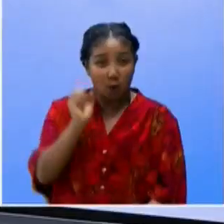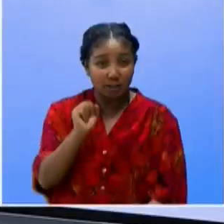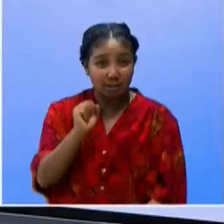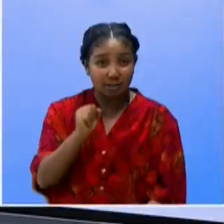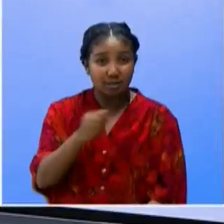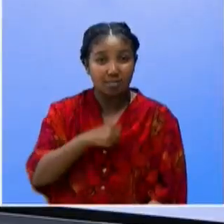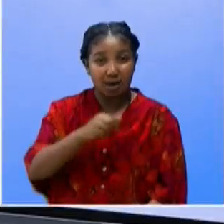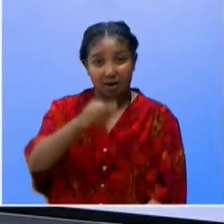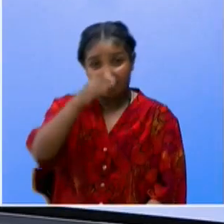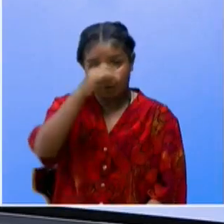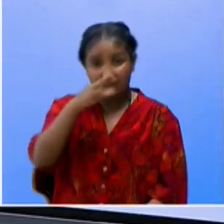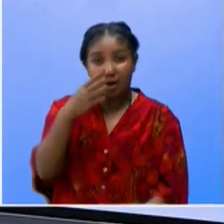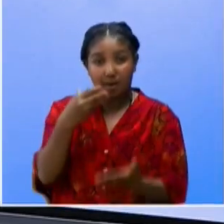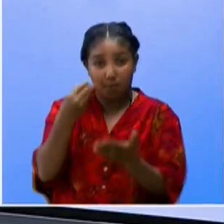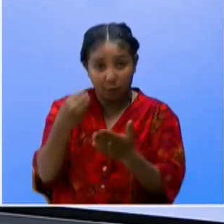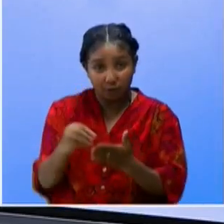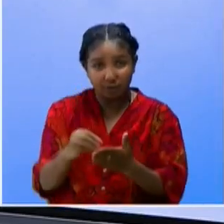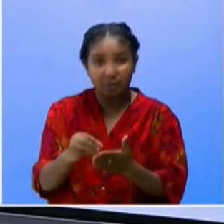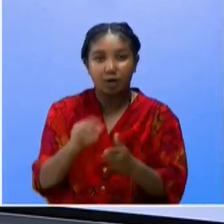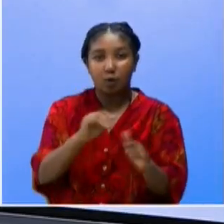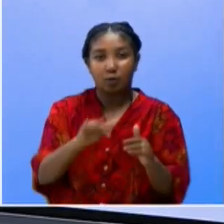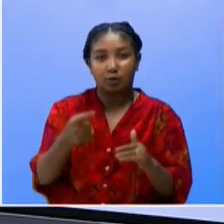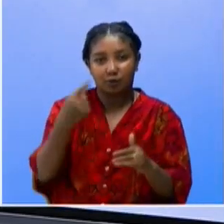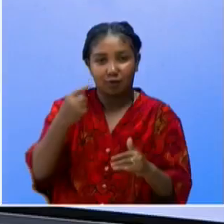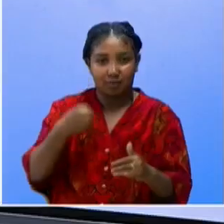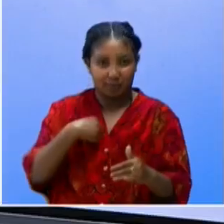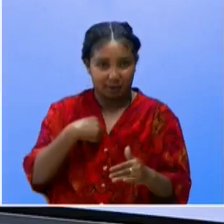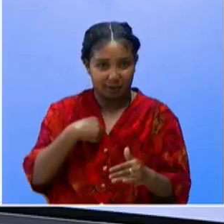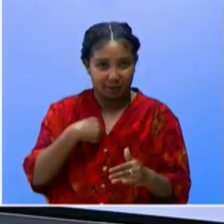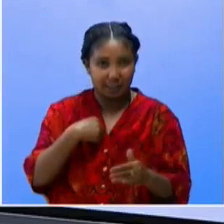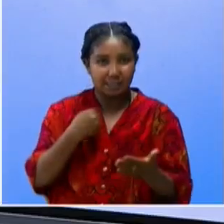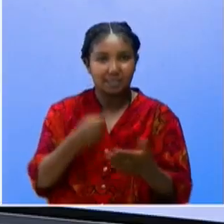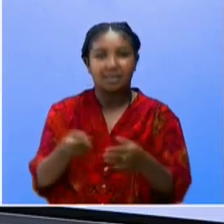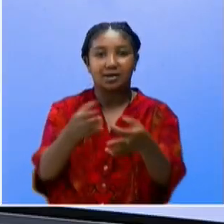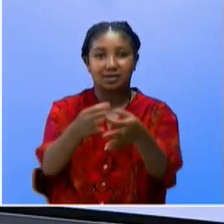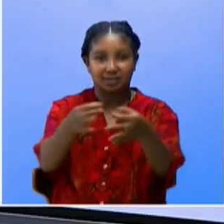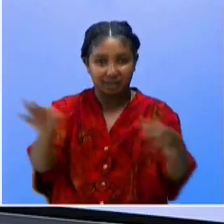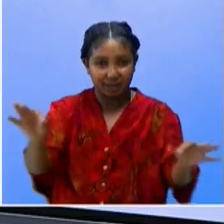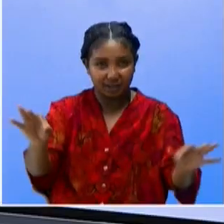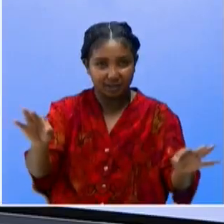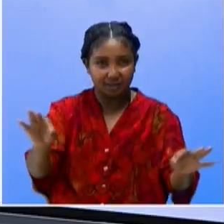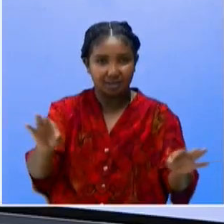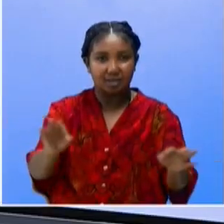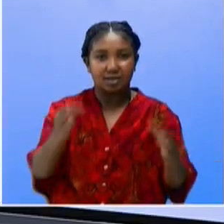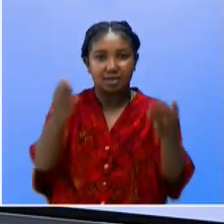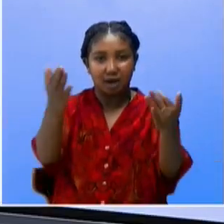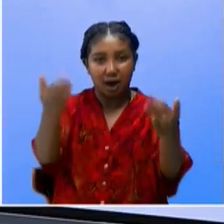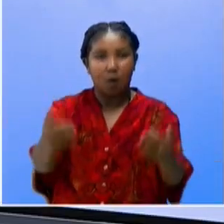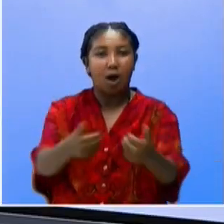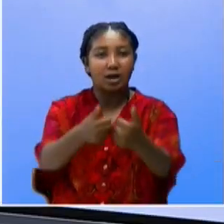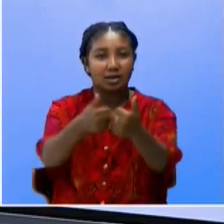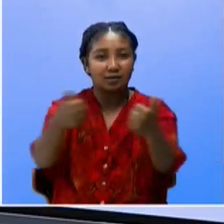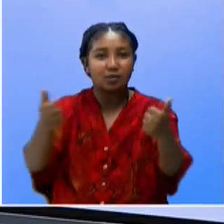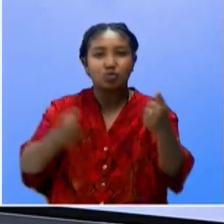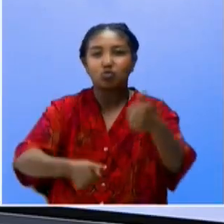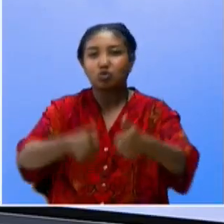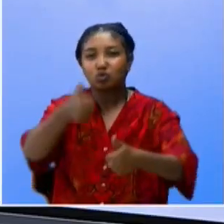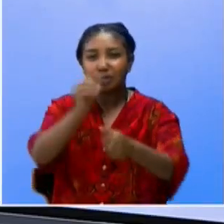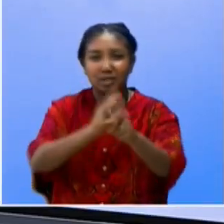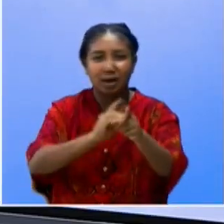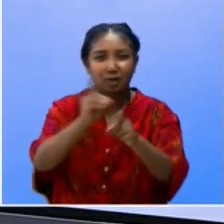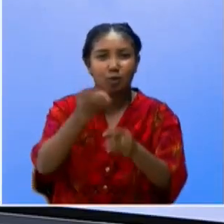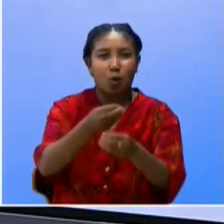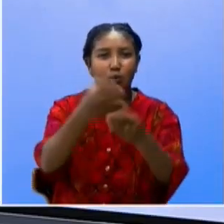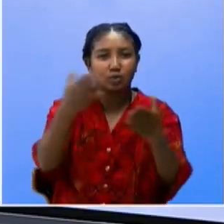My father bought a computer for me. In this sentence, now we are going to identify which one is direct